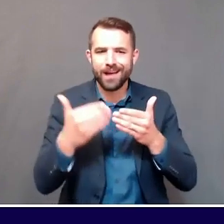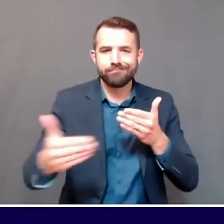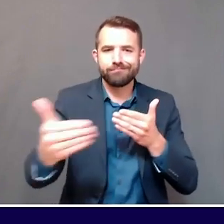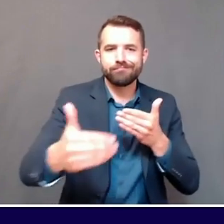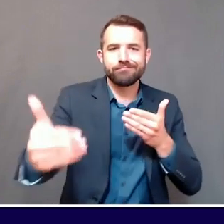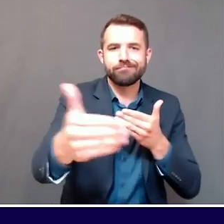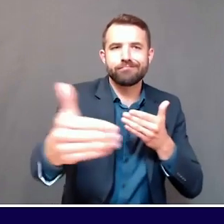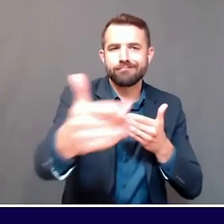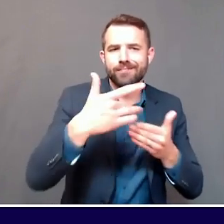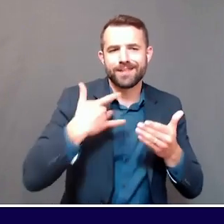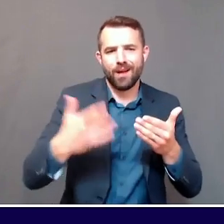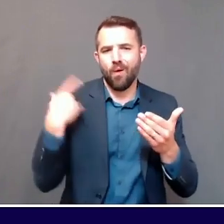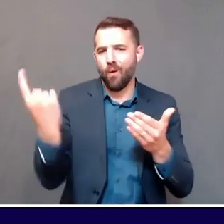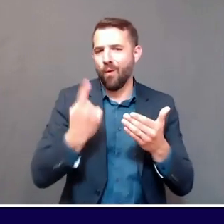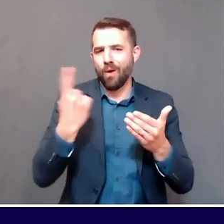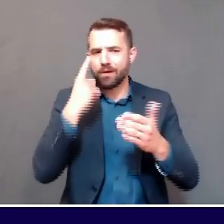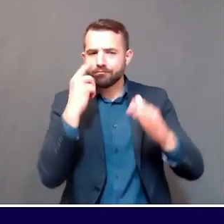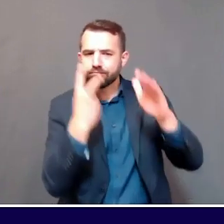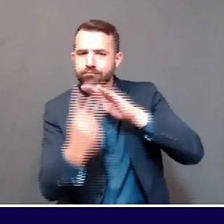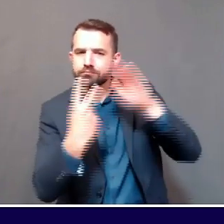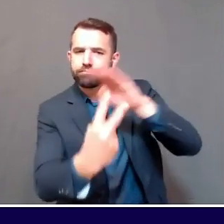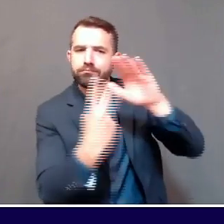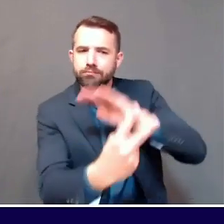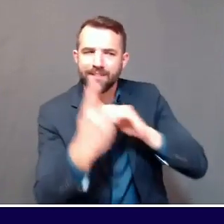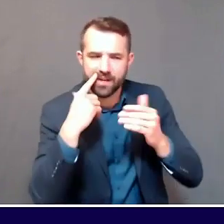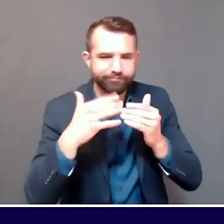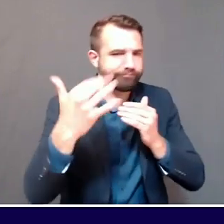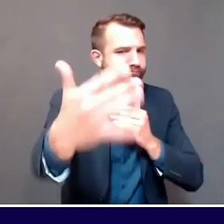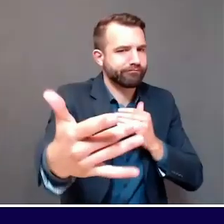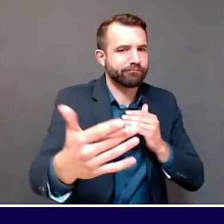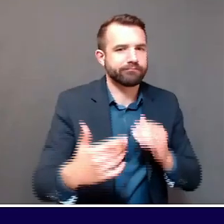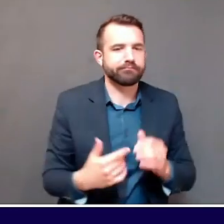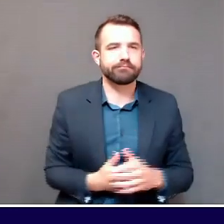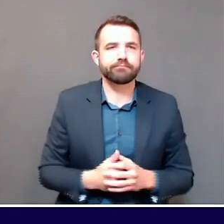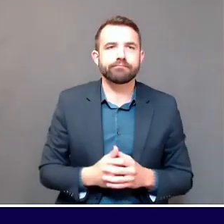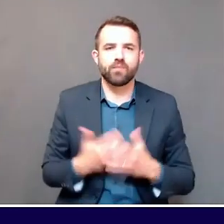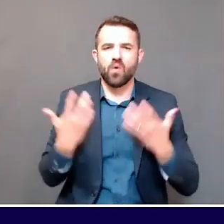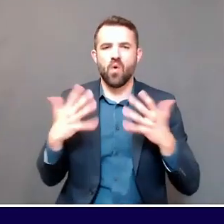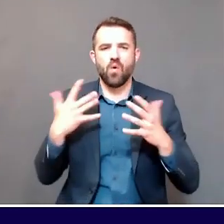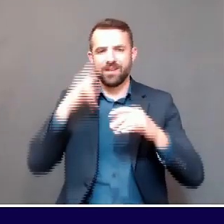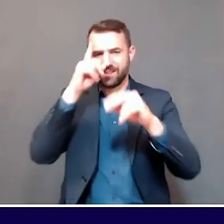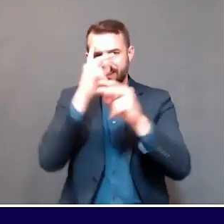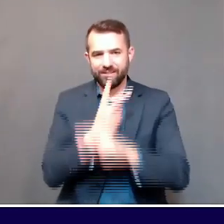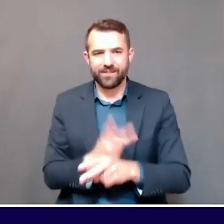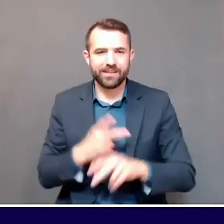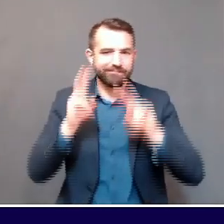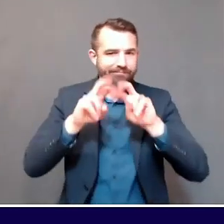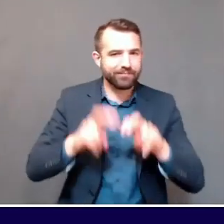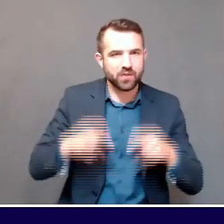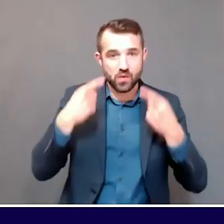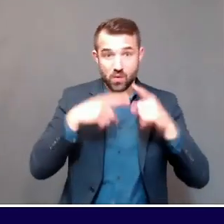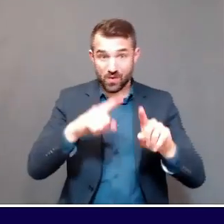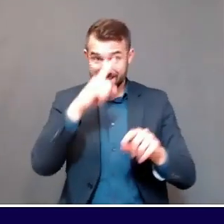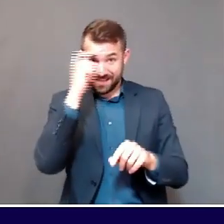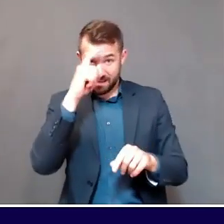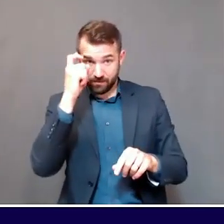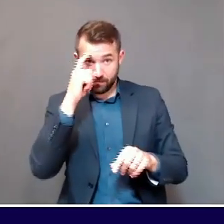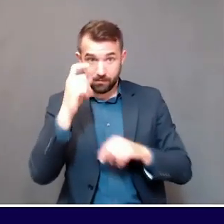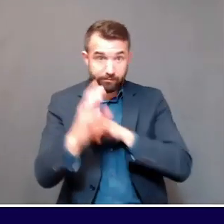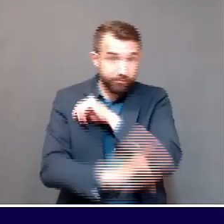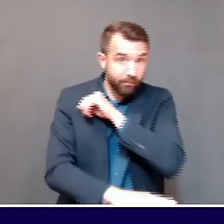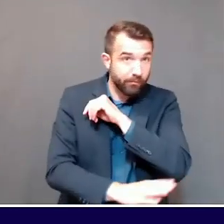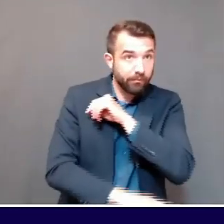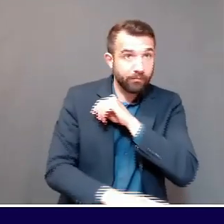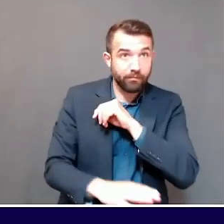what the PPE demands may need to be or might look like, not just through the summer, but into the winter as we look at